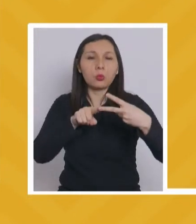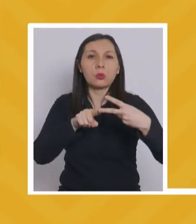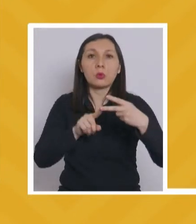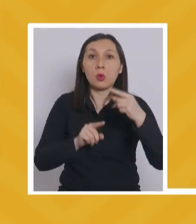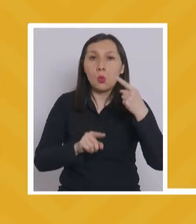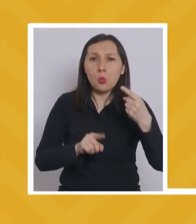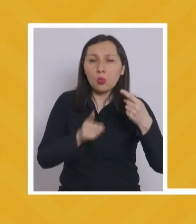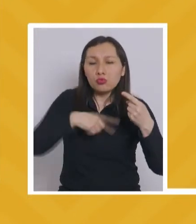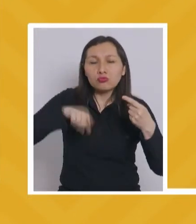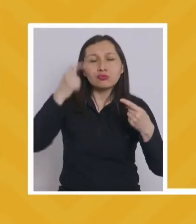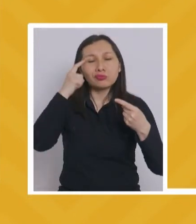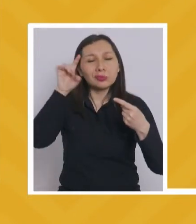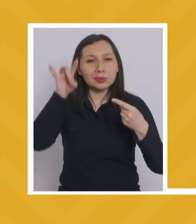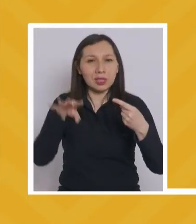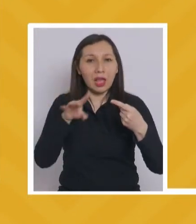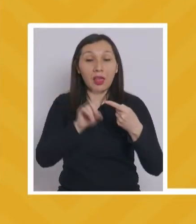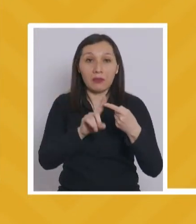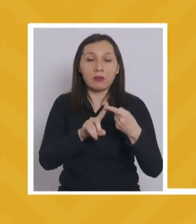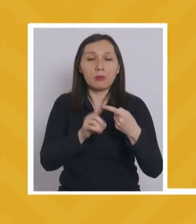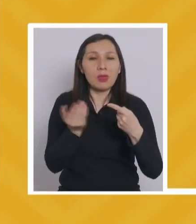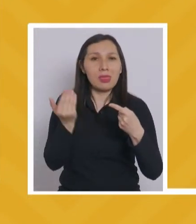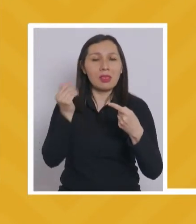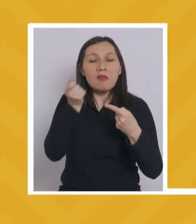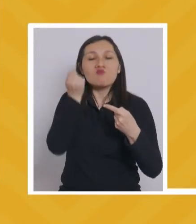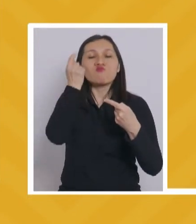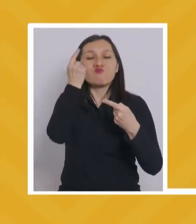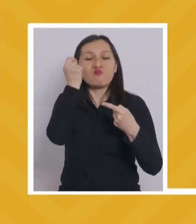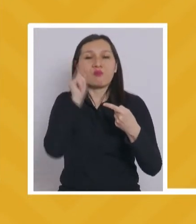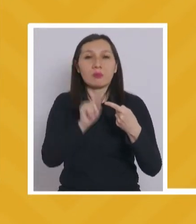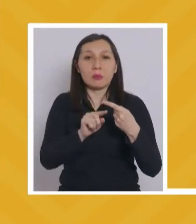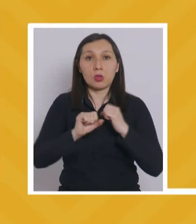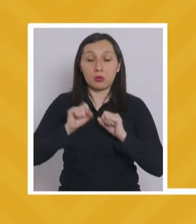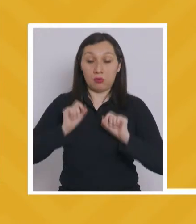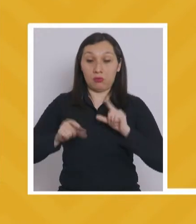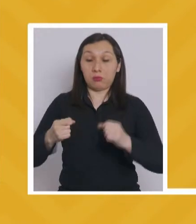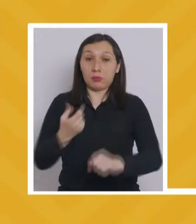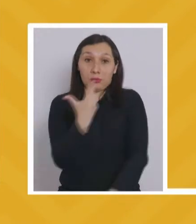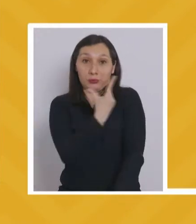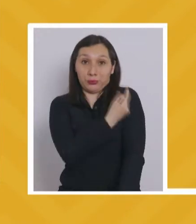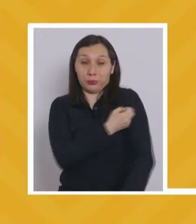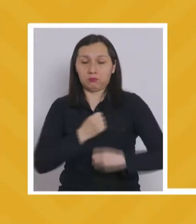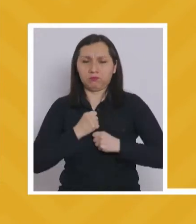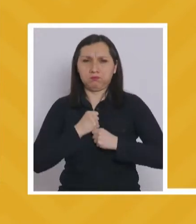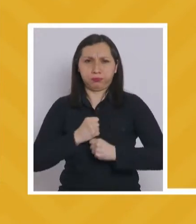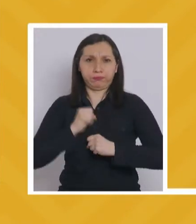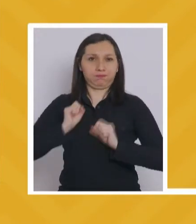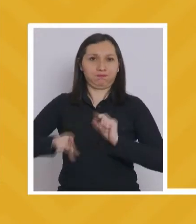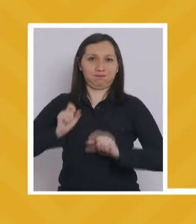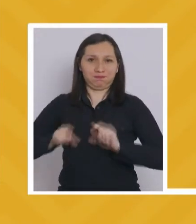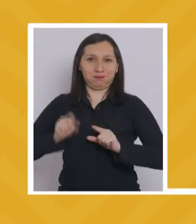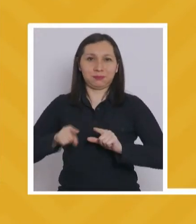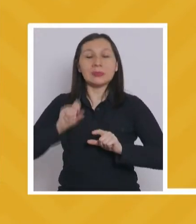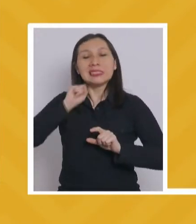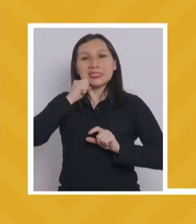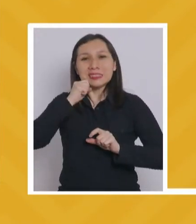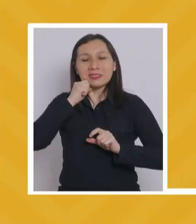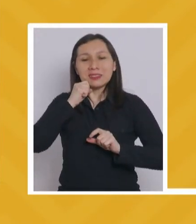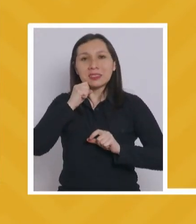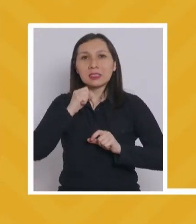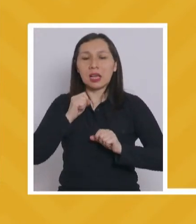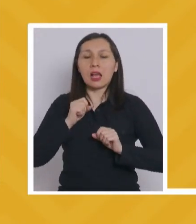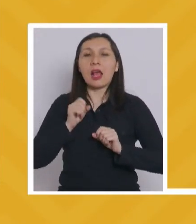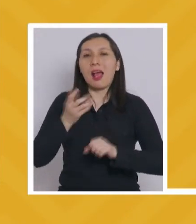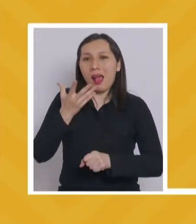our decision as the Ministry of Health was based in 2 important points. We knew that the neutralizing